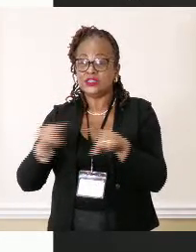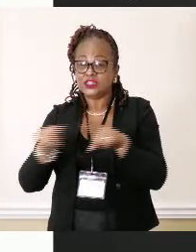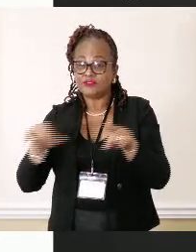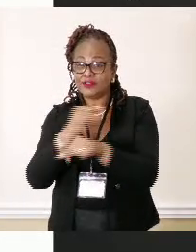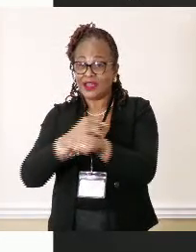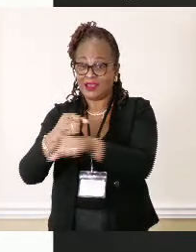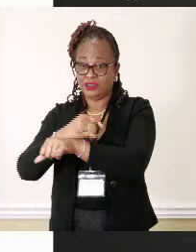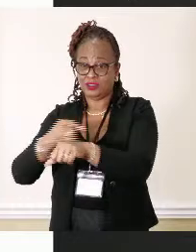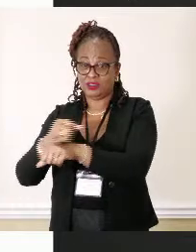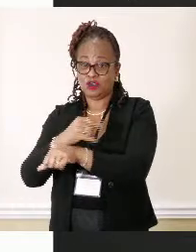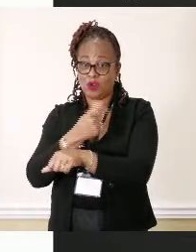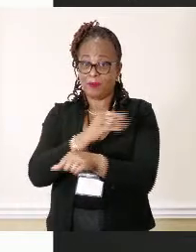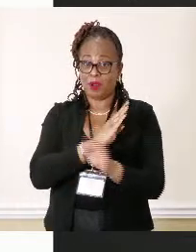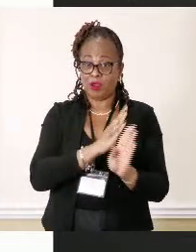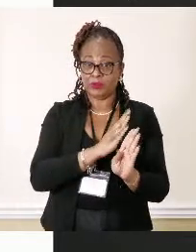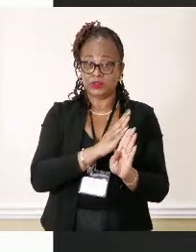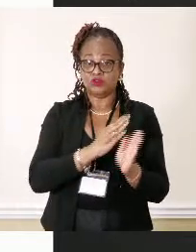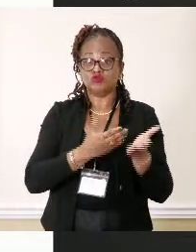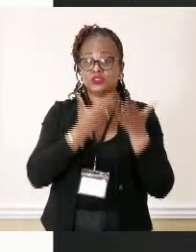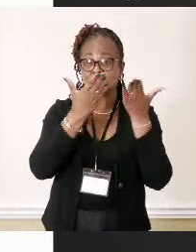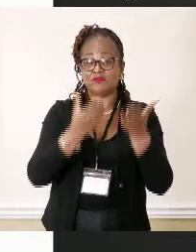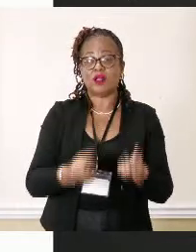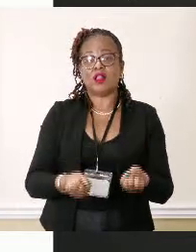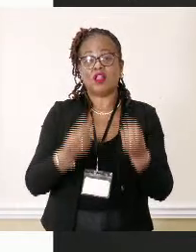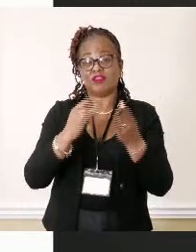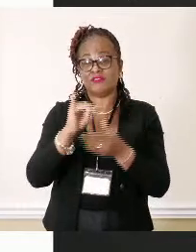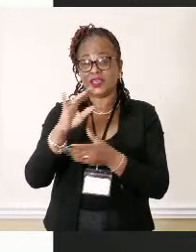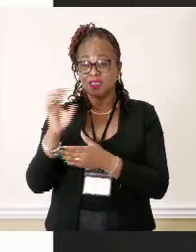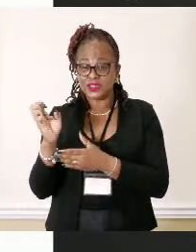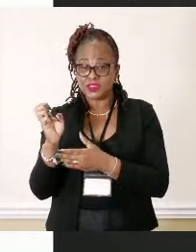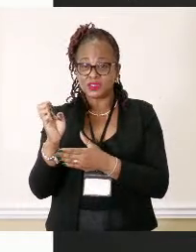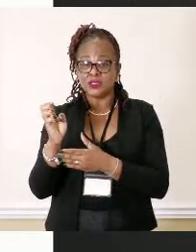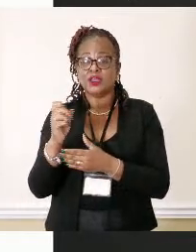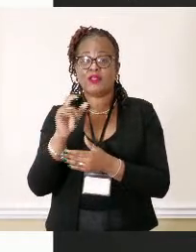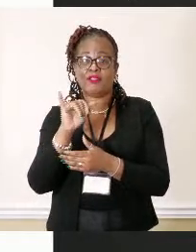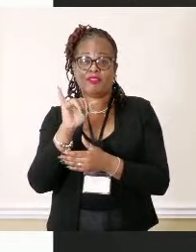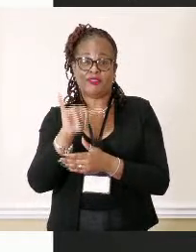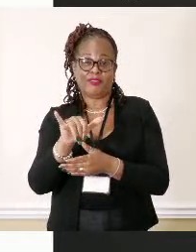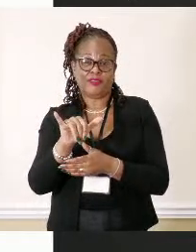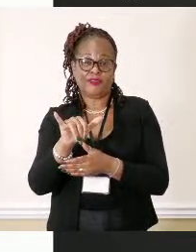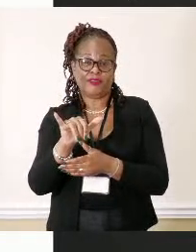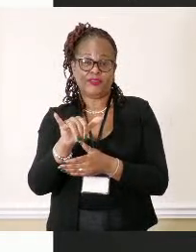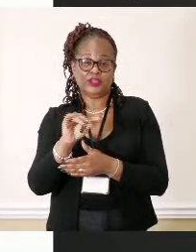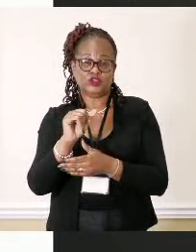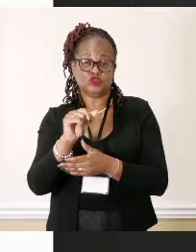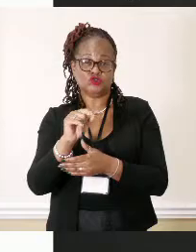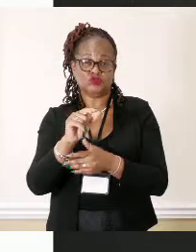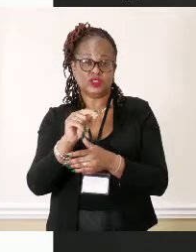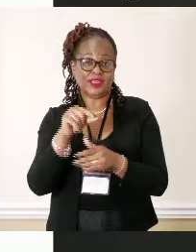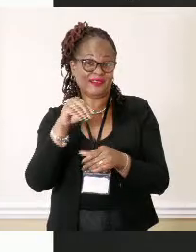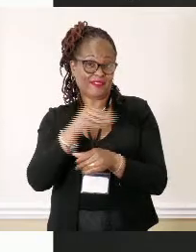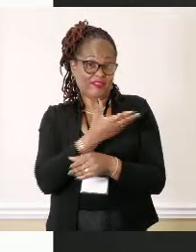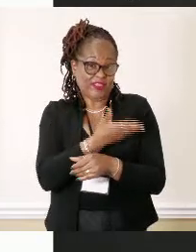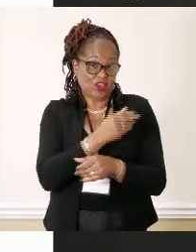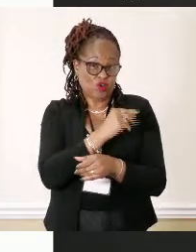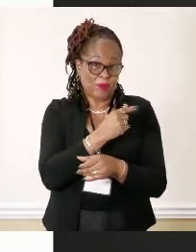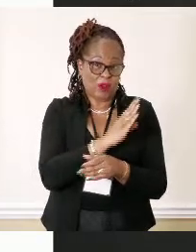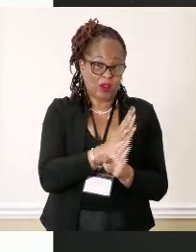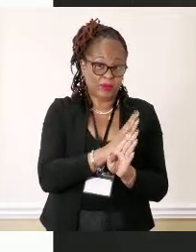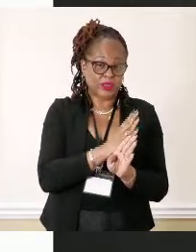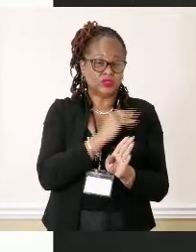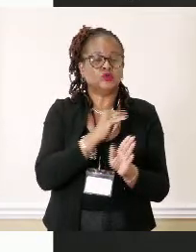although Grand Bahama presented with a lot of cases, the deletion of the strain in Grand Bahama was